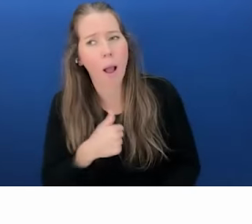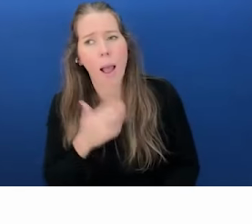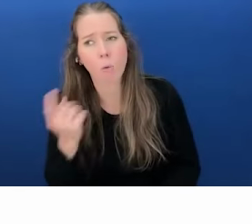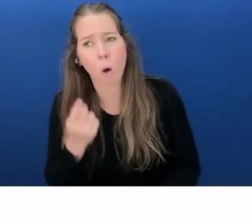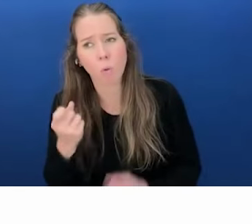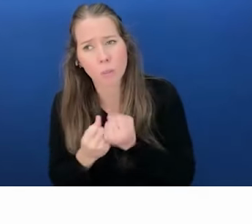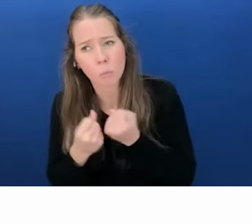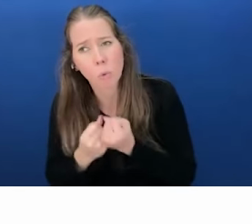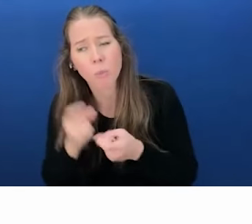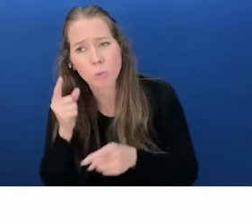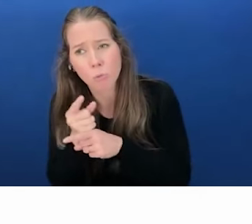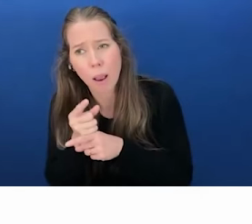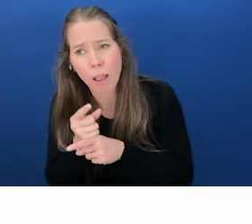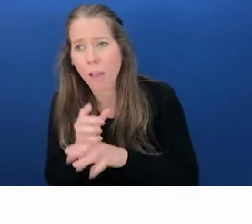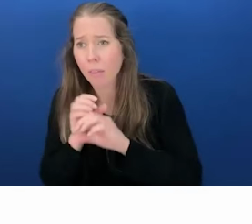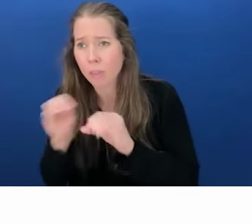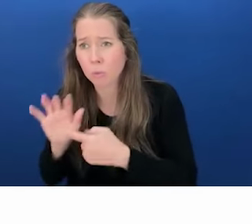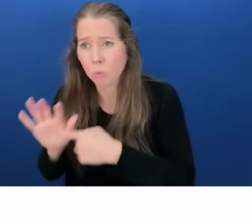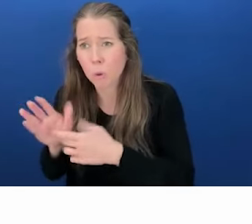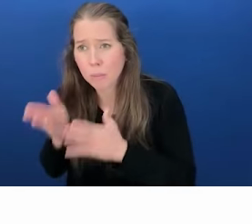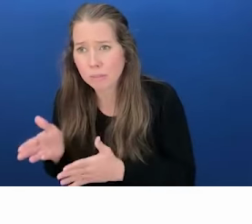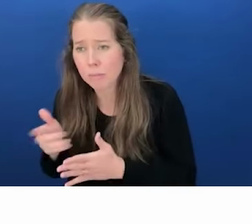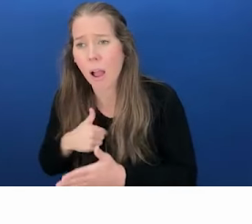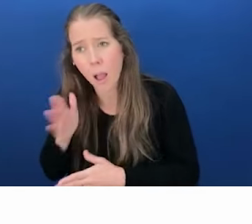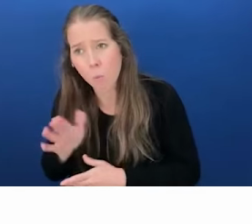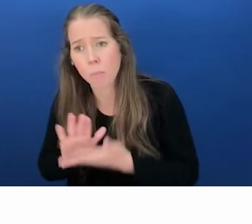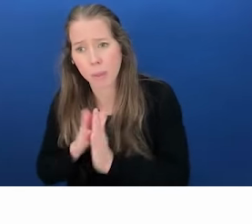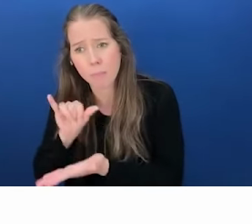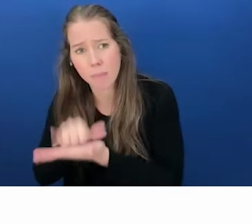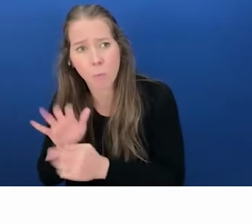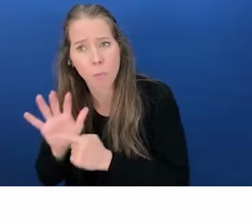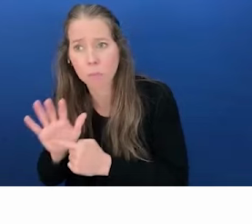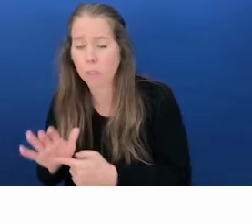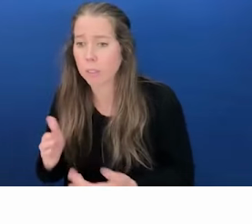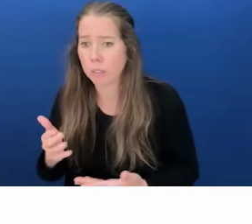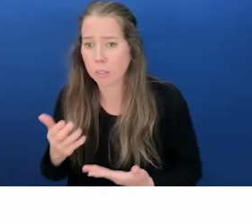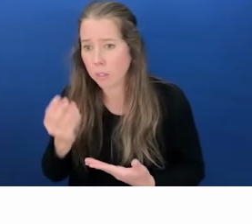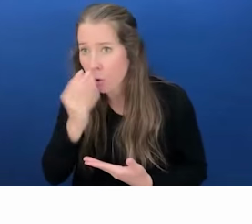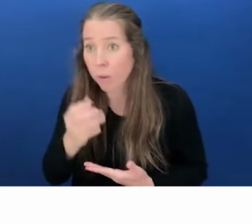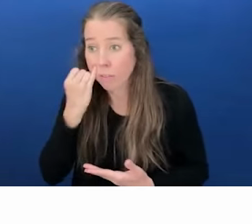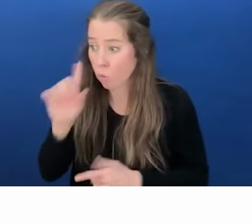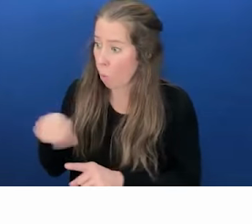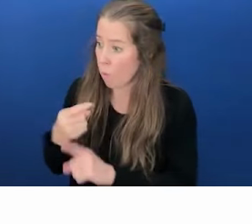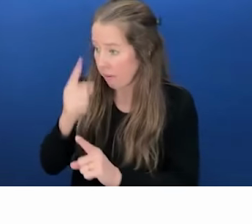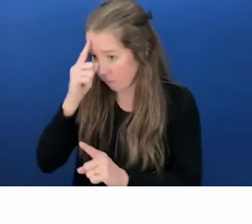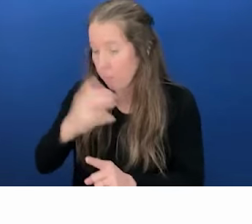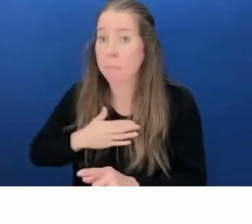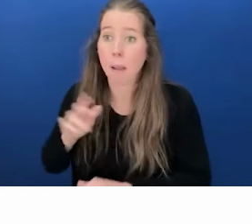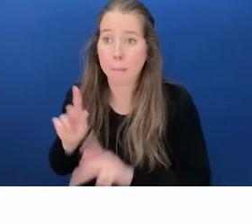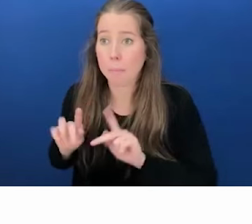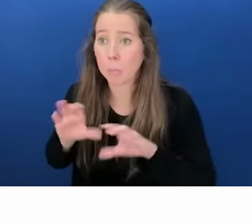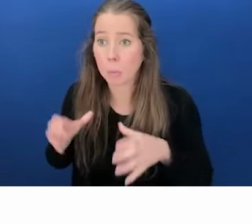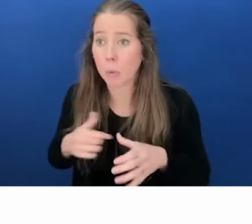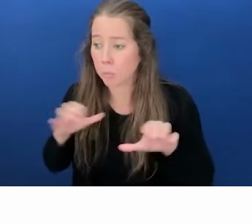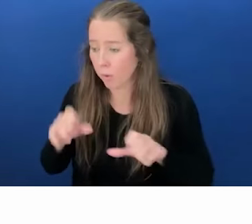what's right. There's no voice there. I'm going to be that voice. So I don't care if it's for just my people. I'm doing it for every